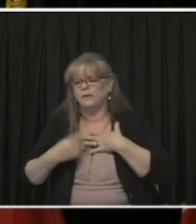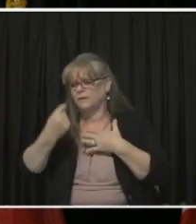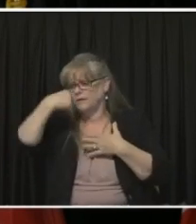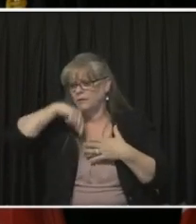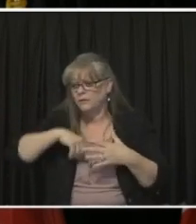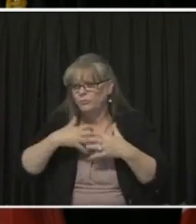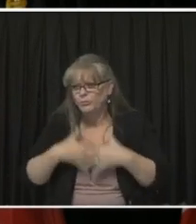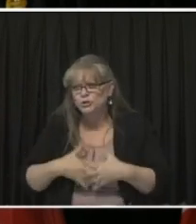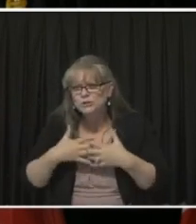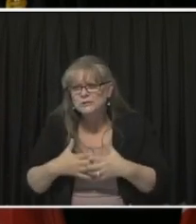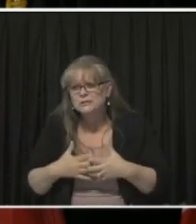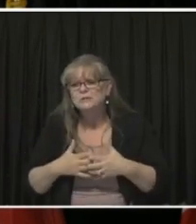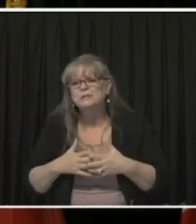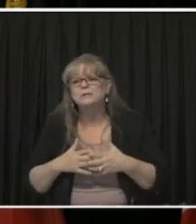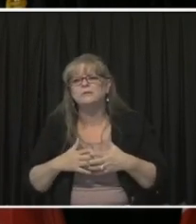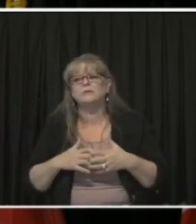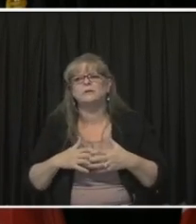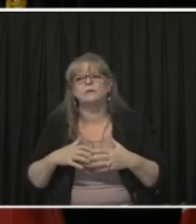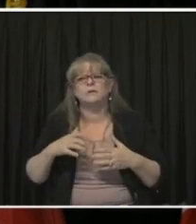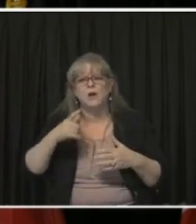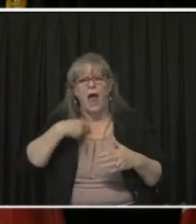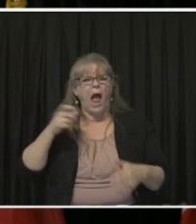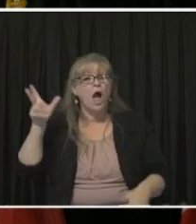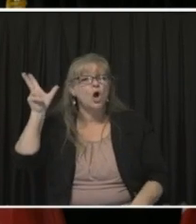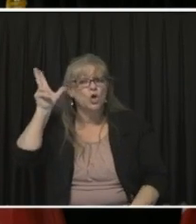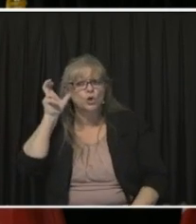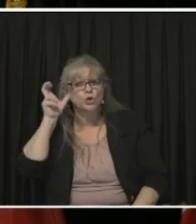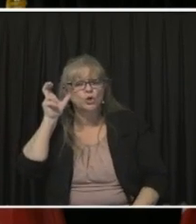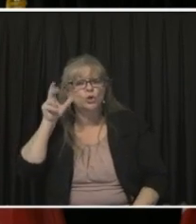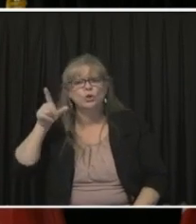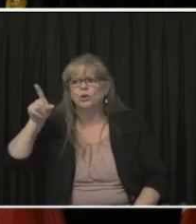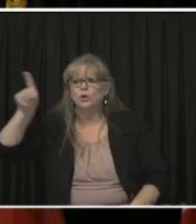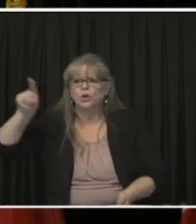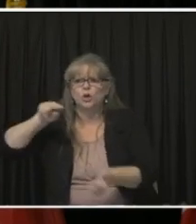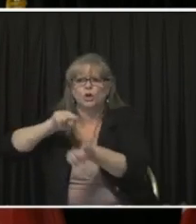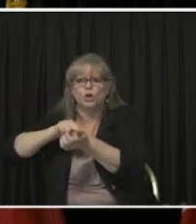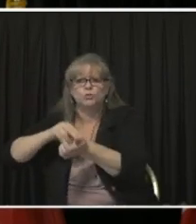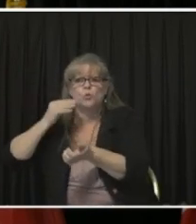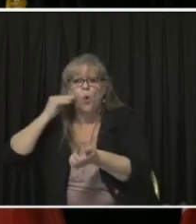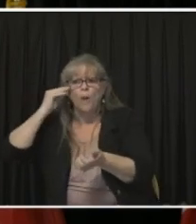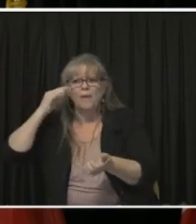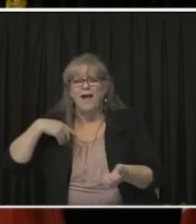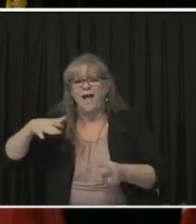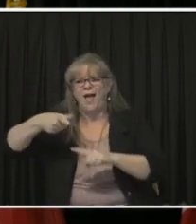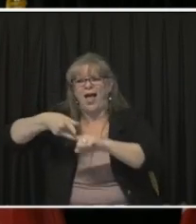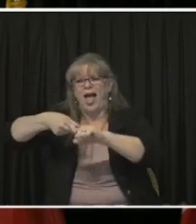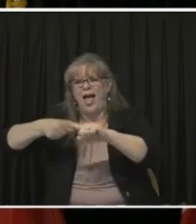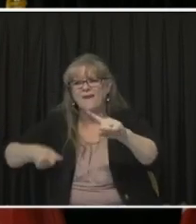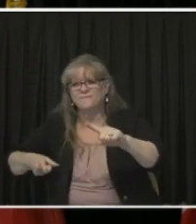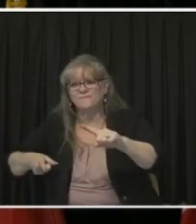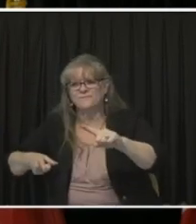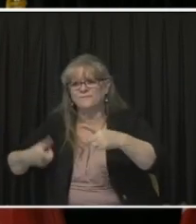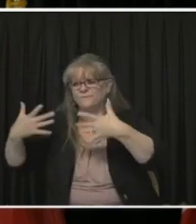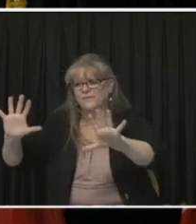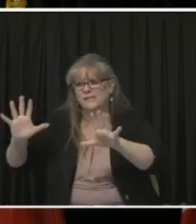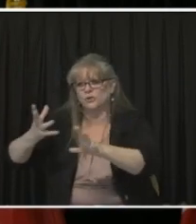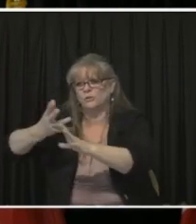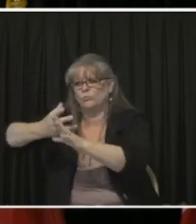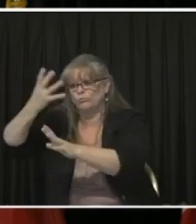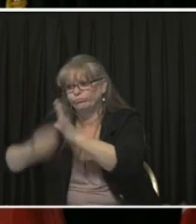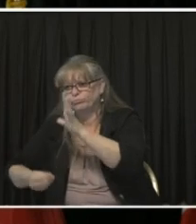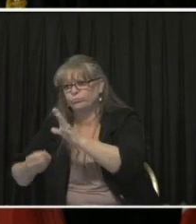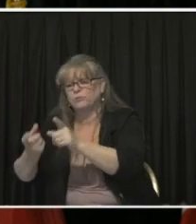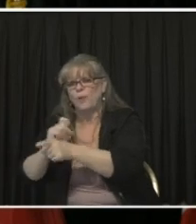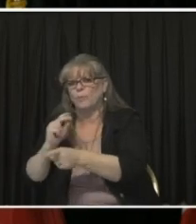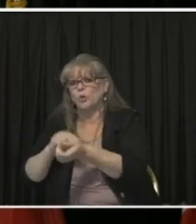half of the deaths in the state, or roughly a half, have been in nursing homes. Were these unavoidable tragedies, or were there